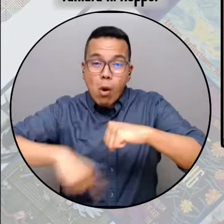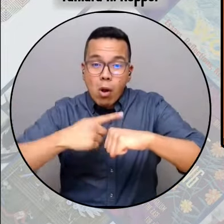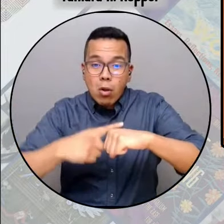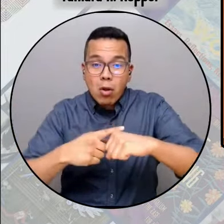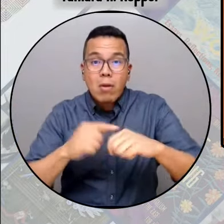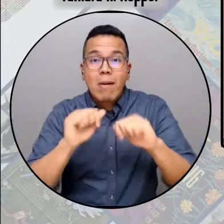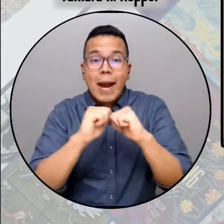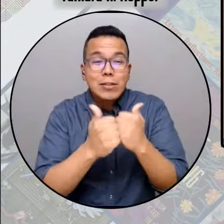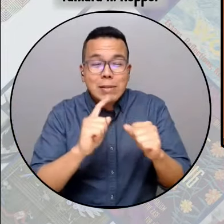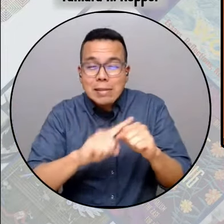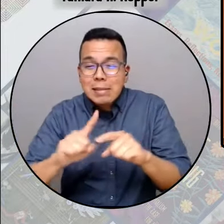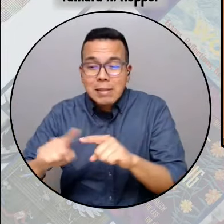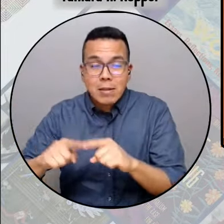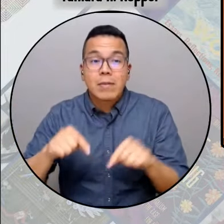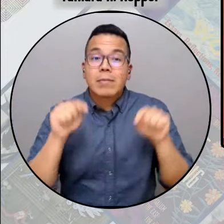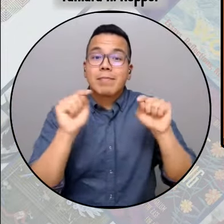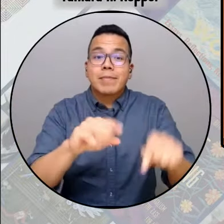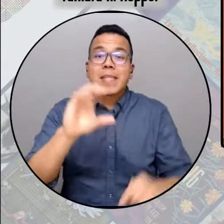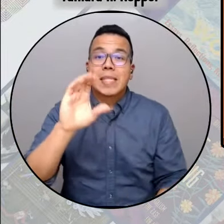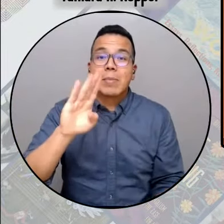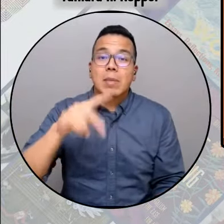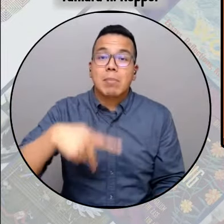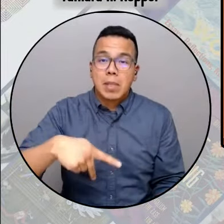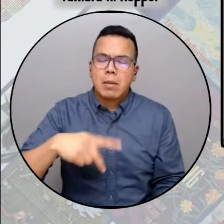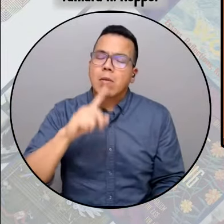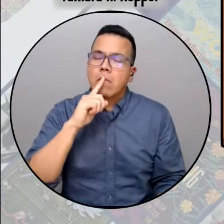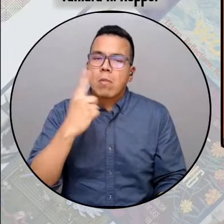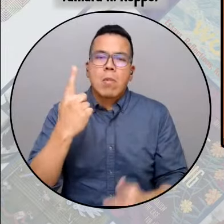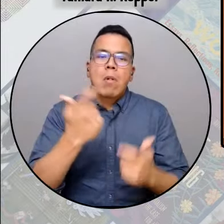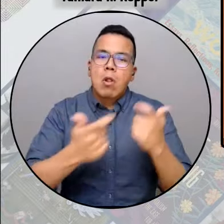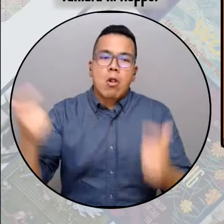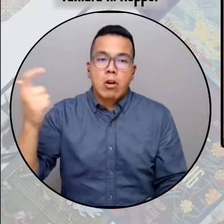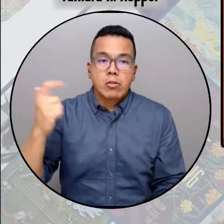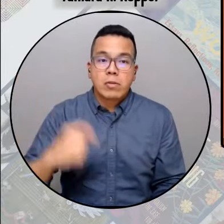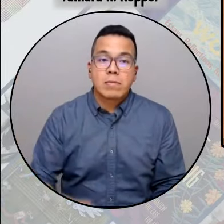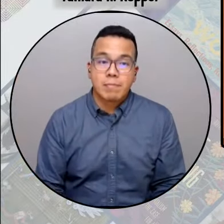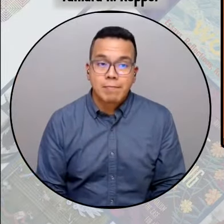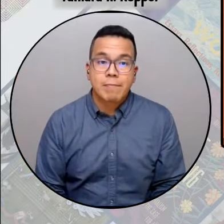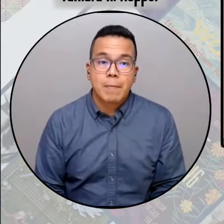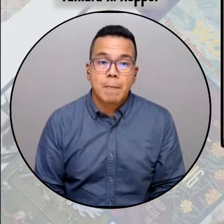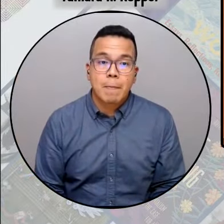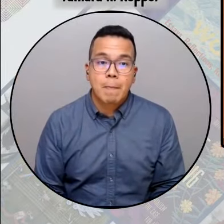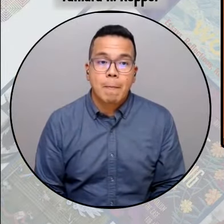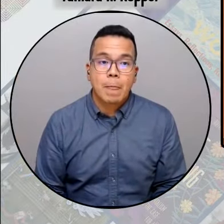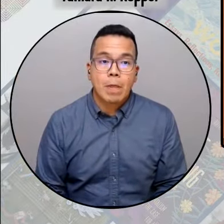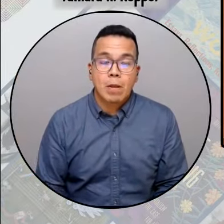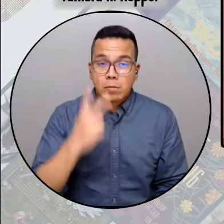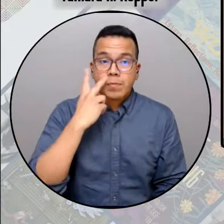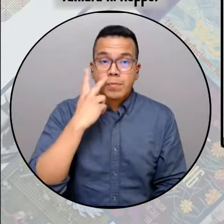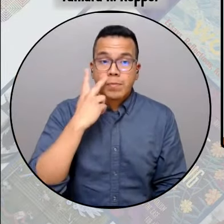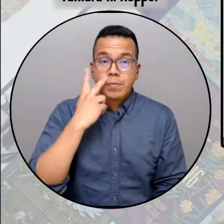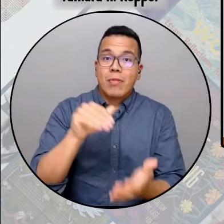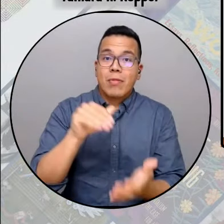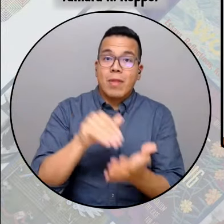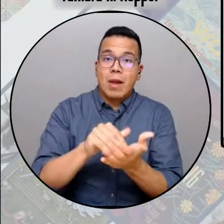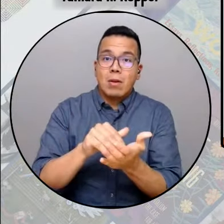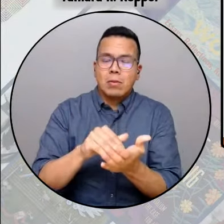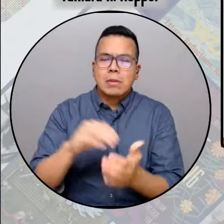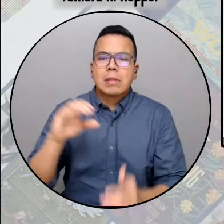And Border Patrol makes up a significant part, about half of these 44,000, okay? And so